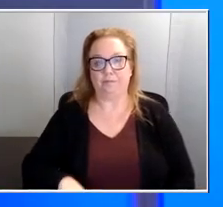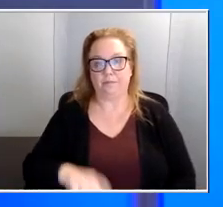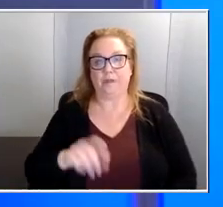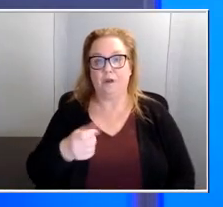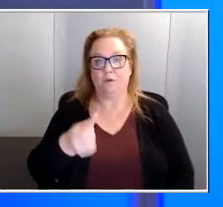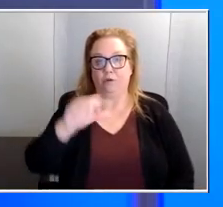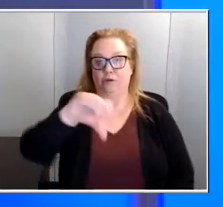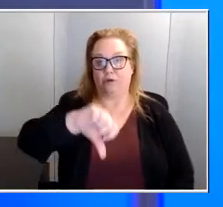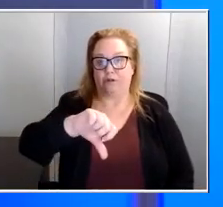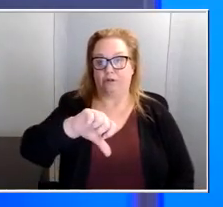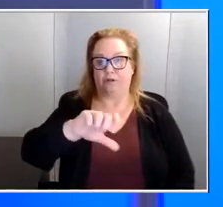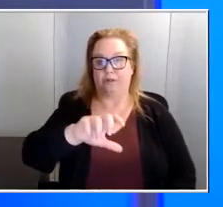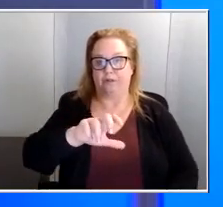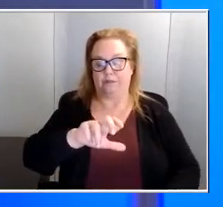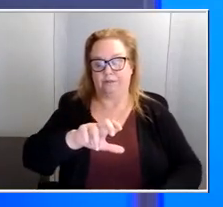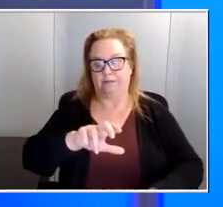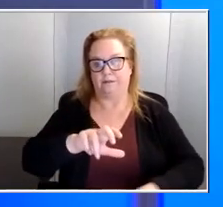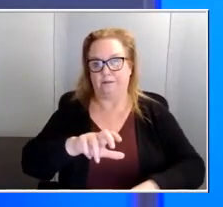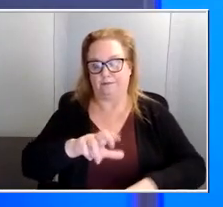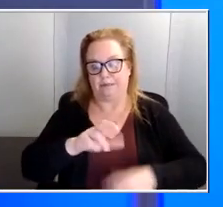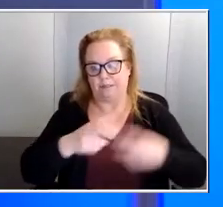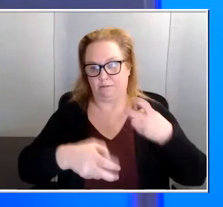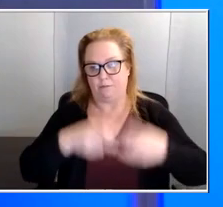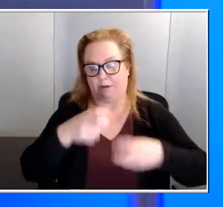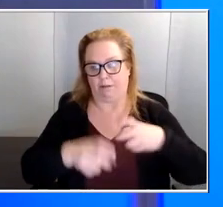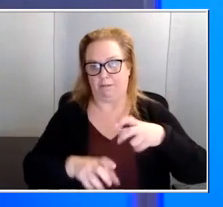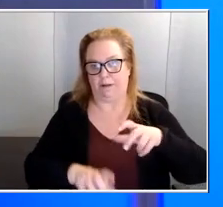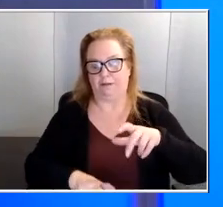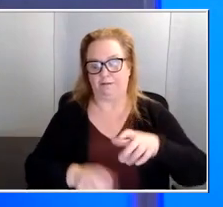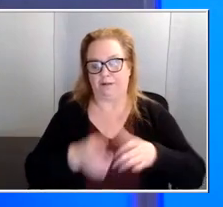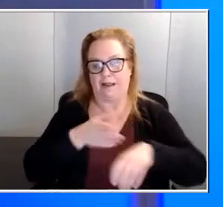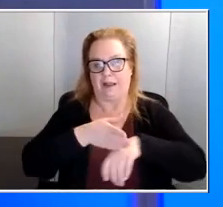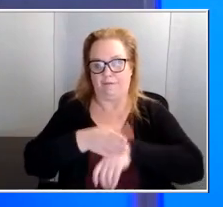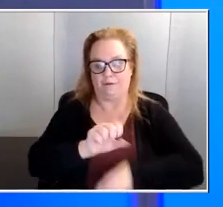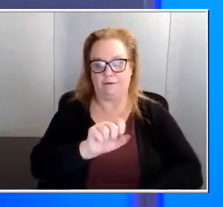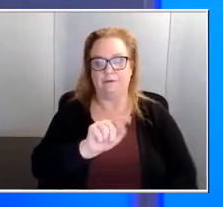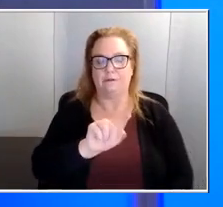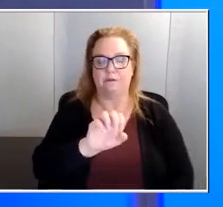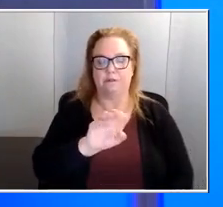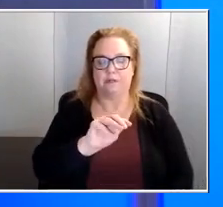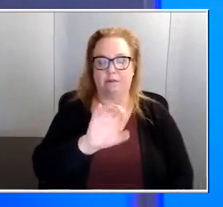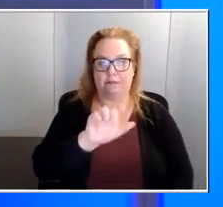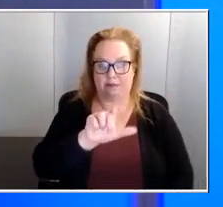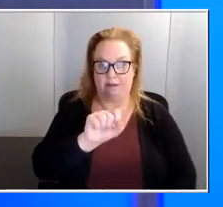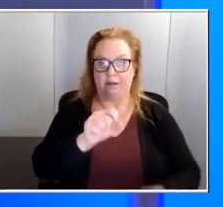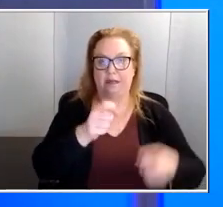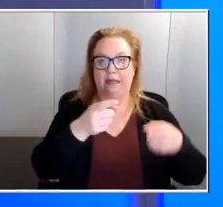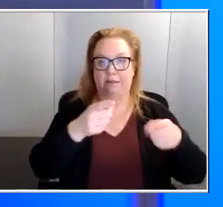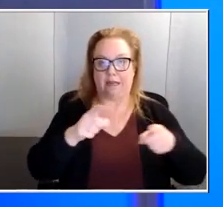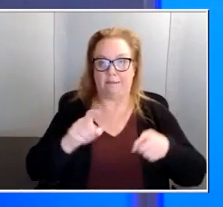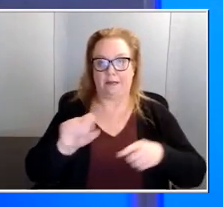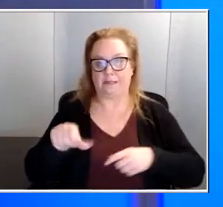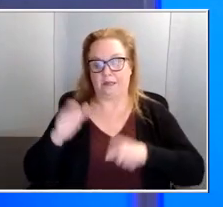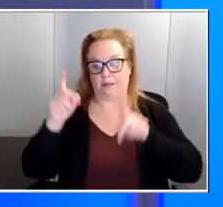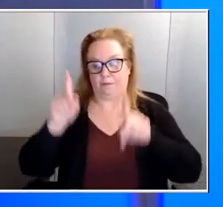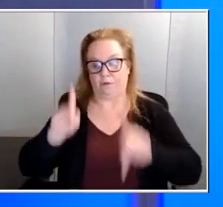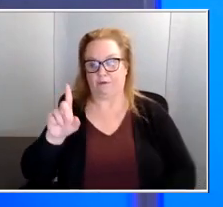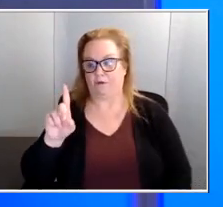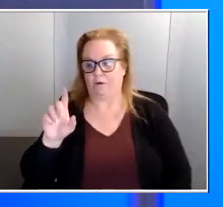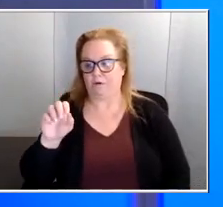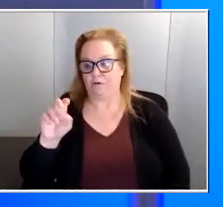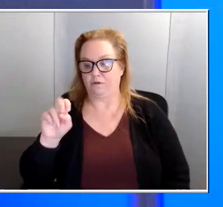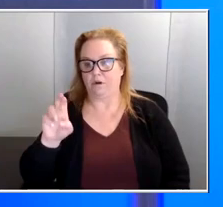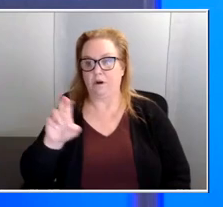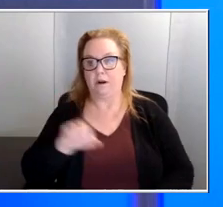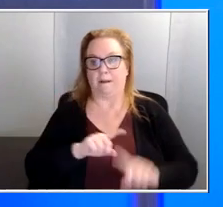rejection is an unusual problem after stem cell transplant, actually. It can occur when you're using somebody else as a donor, but for multiple myeloma, we